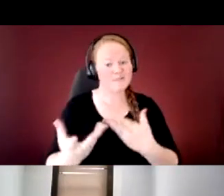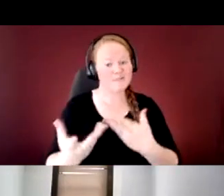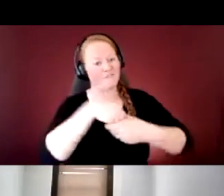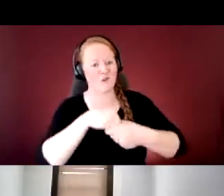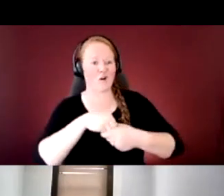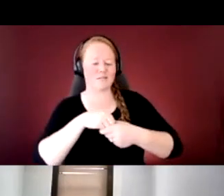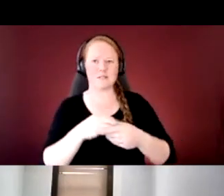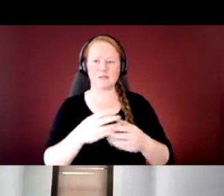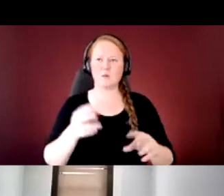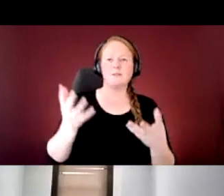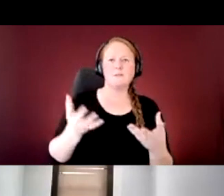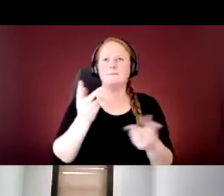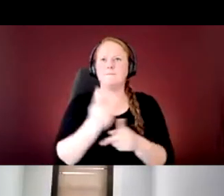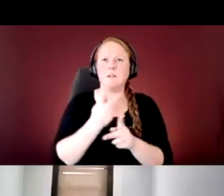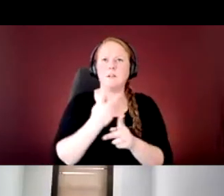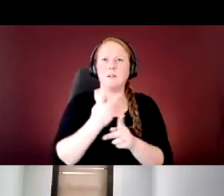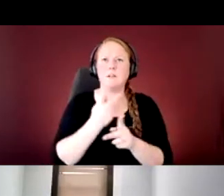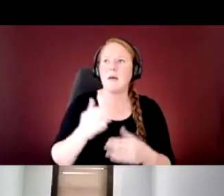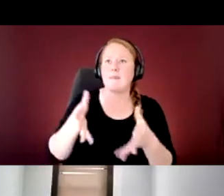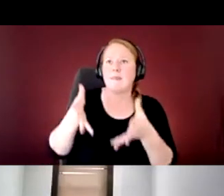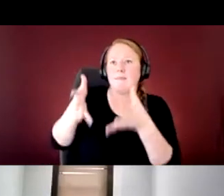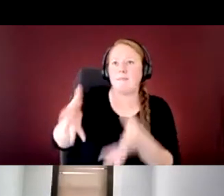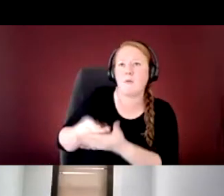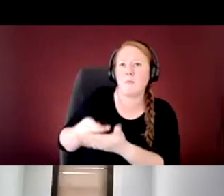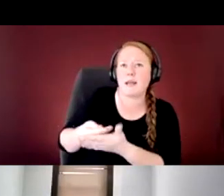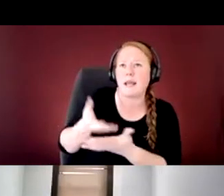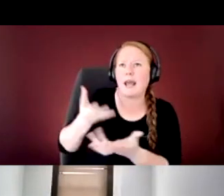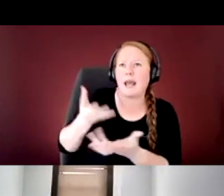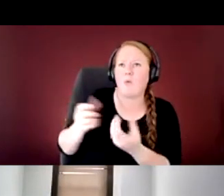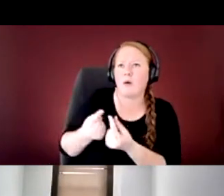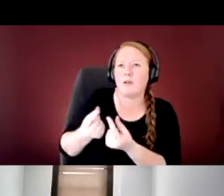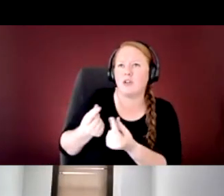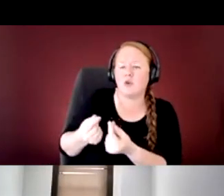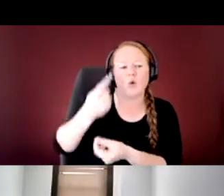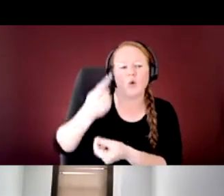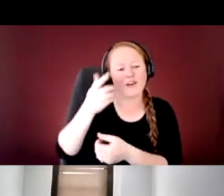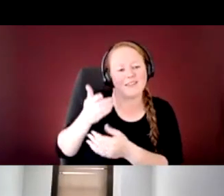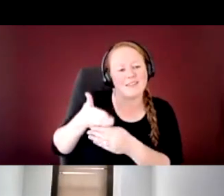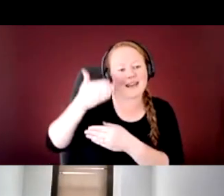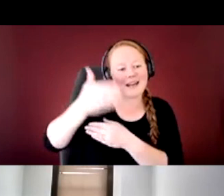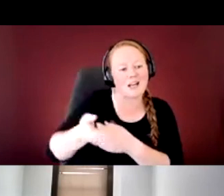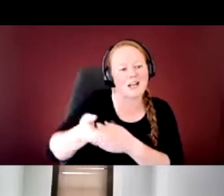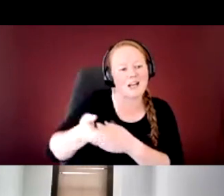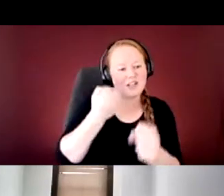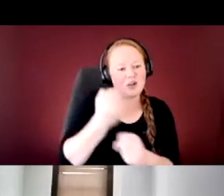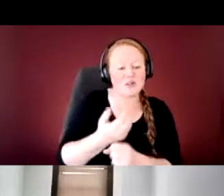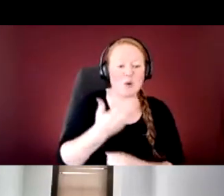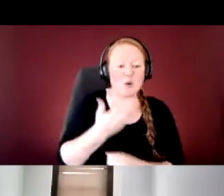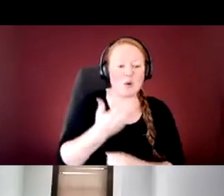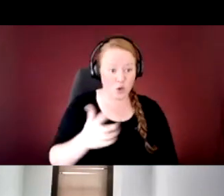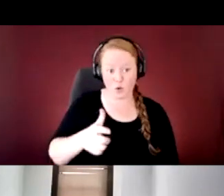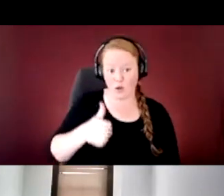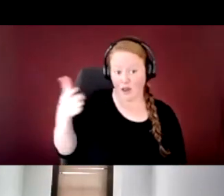million over the next few years. Thank you. And with that, I'm going to hand it over to my co-chair, Sandy